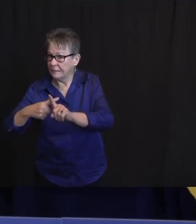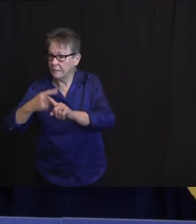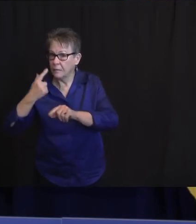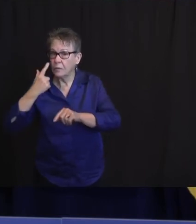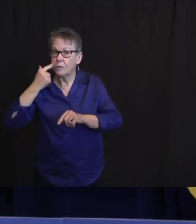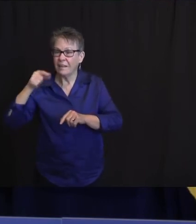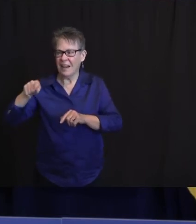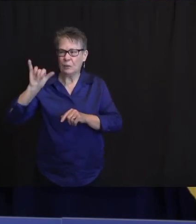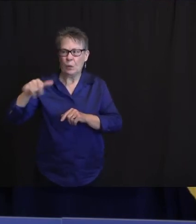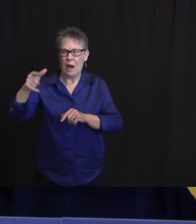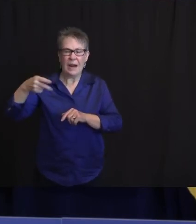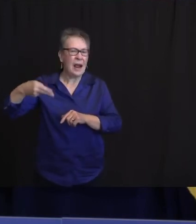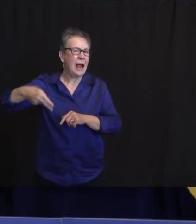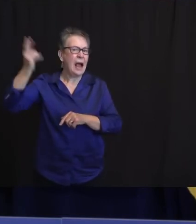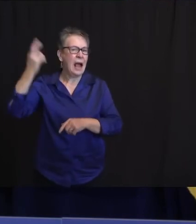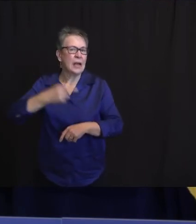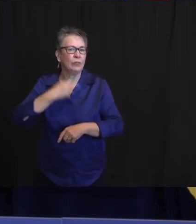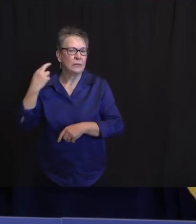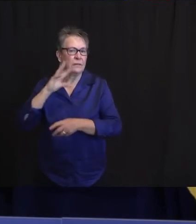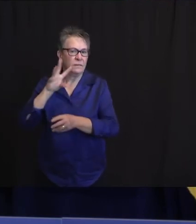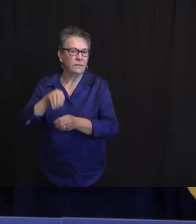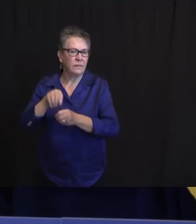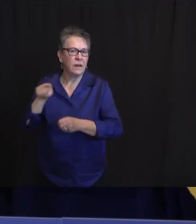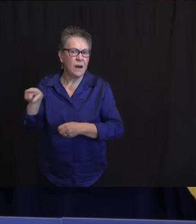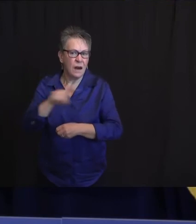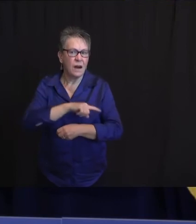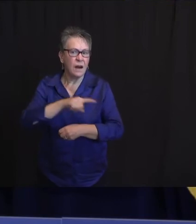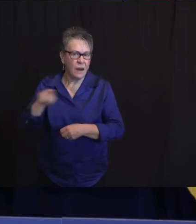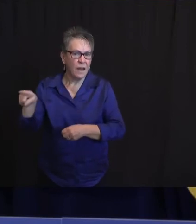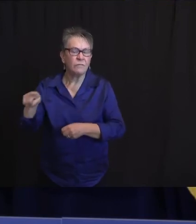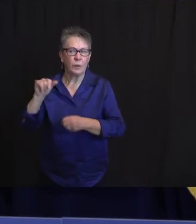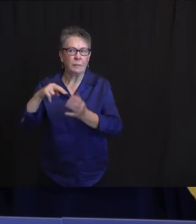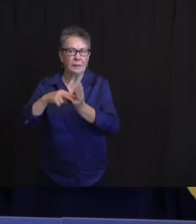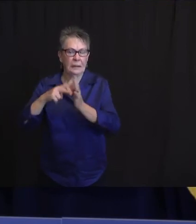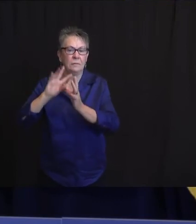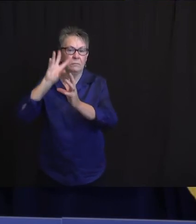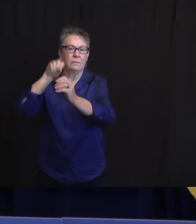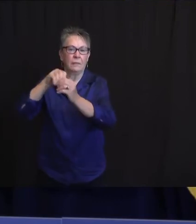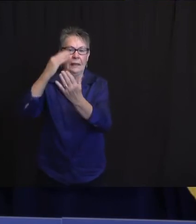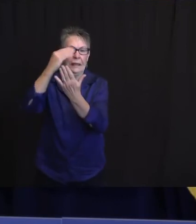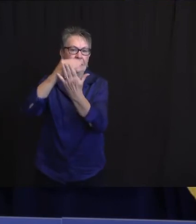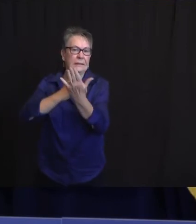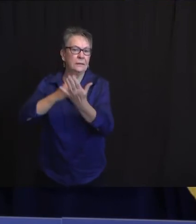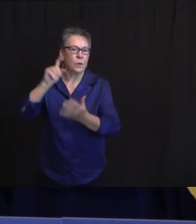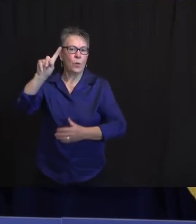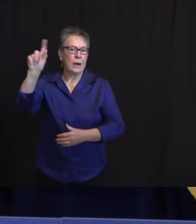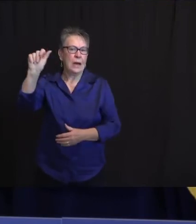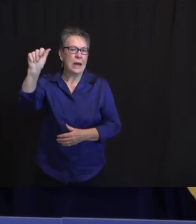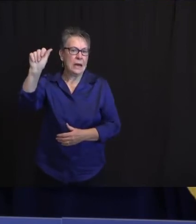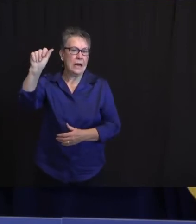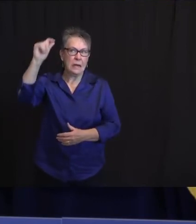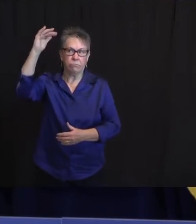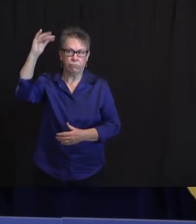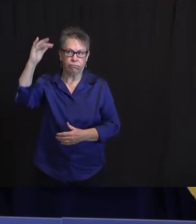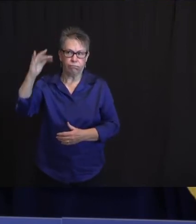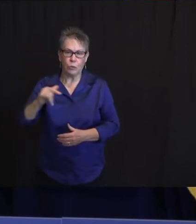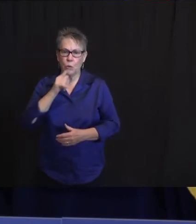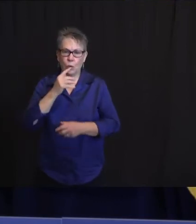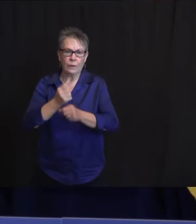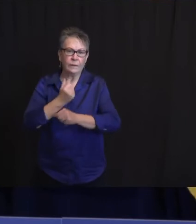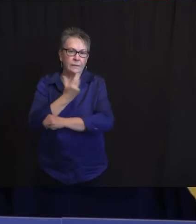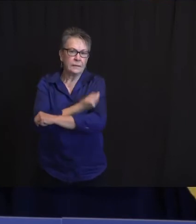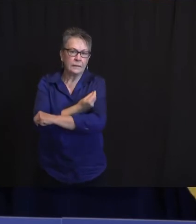settings, we have included this group in the 1A category. 1,239 vaccinations